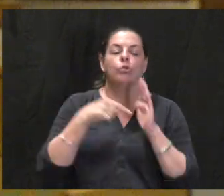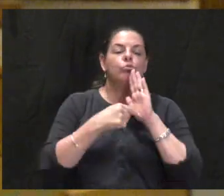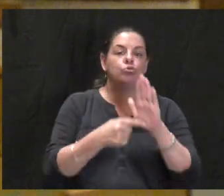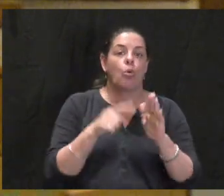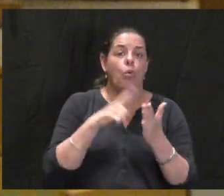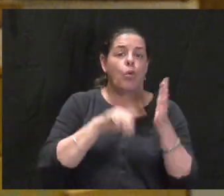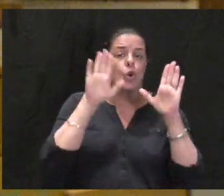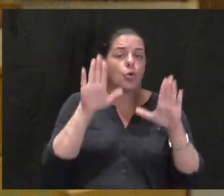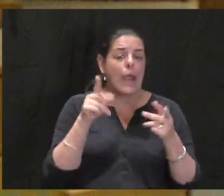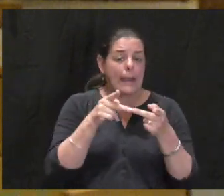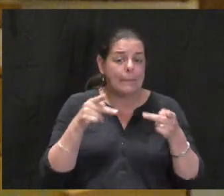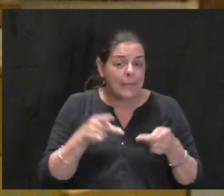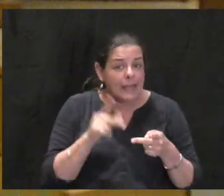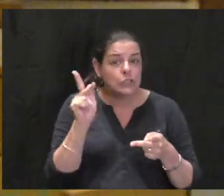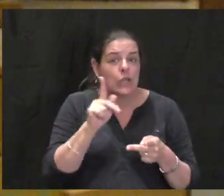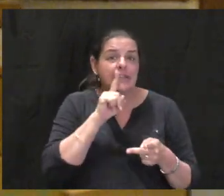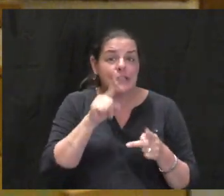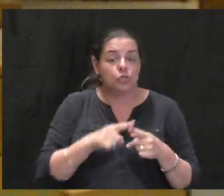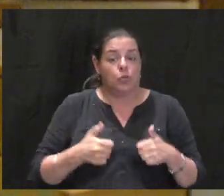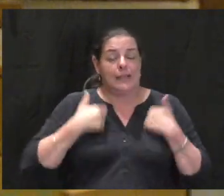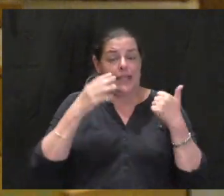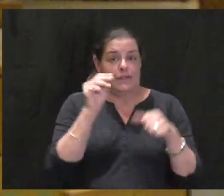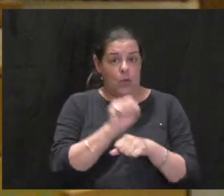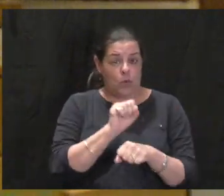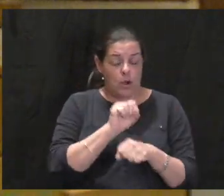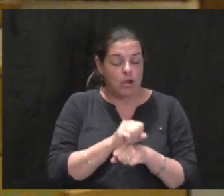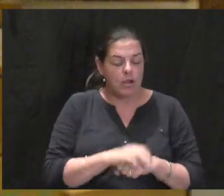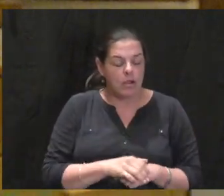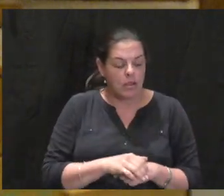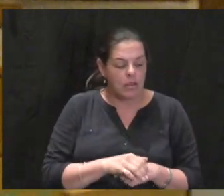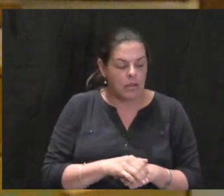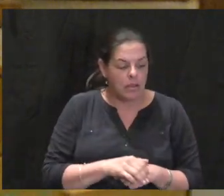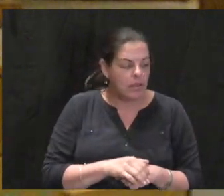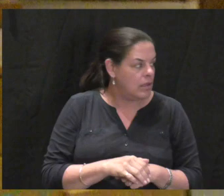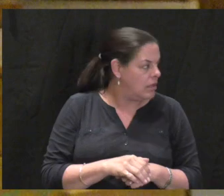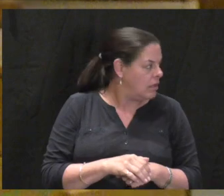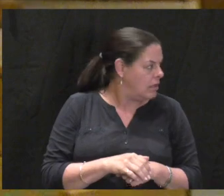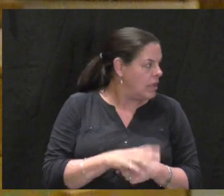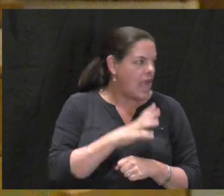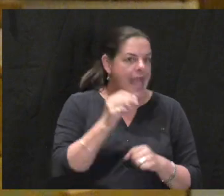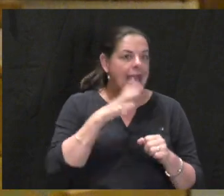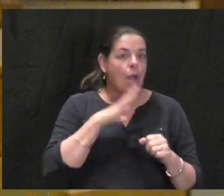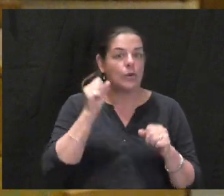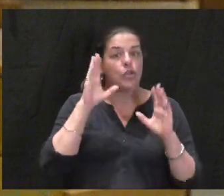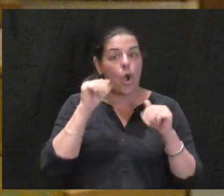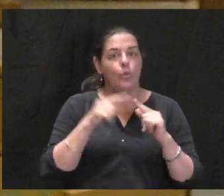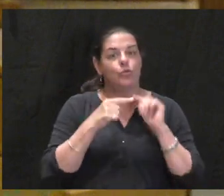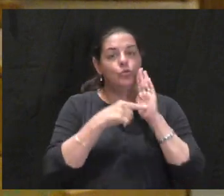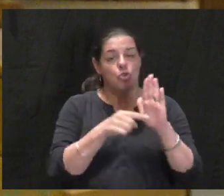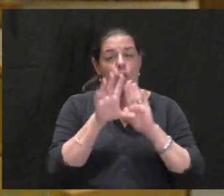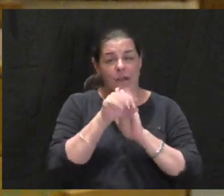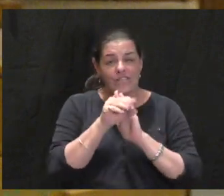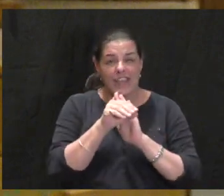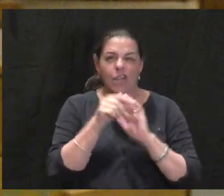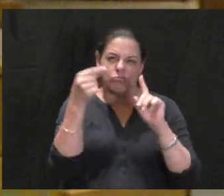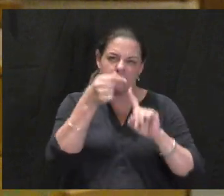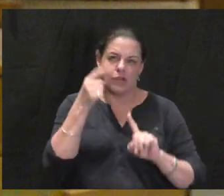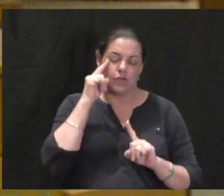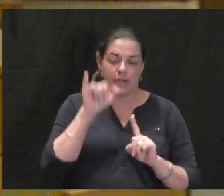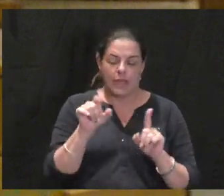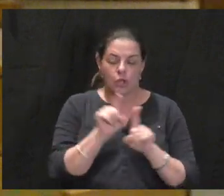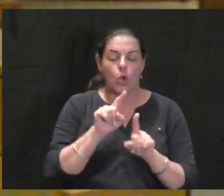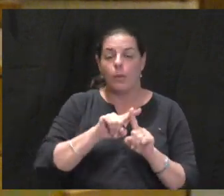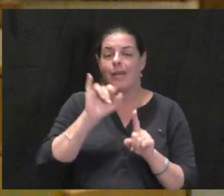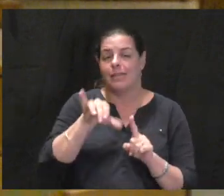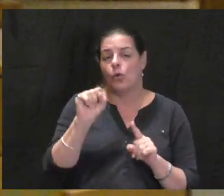was one of the first things, is that I noted it's not just about selling your district, because the reality is most districts are offering, generally speaking, around the same things. So